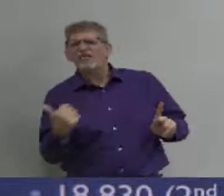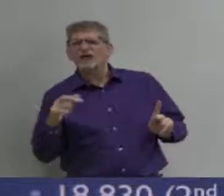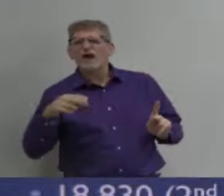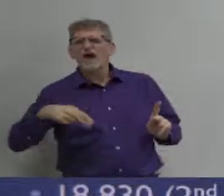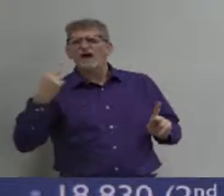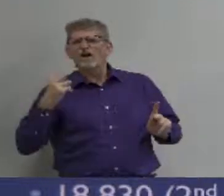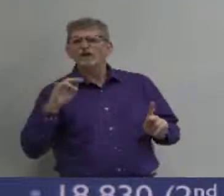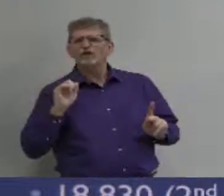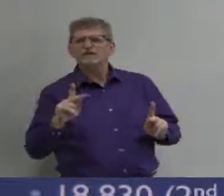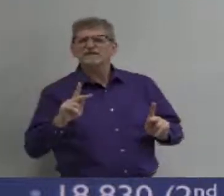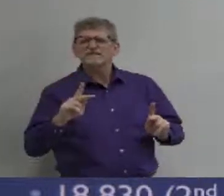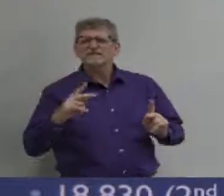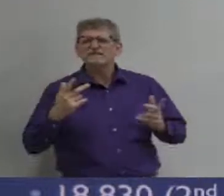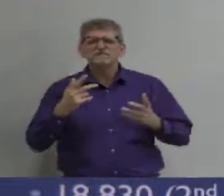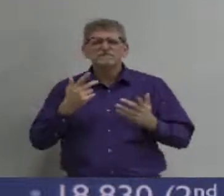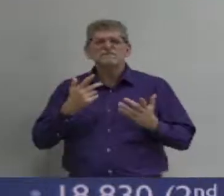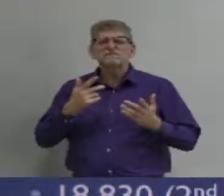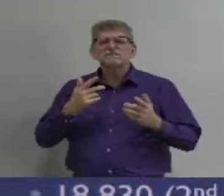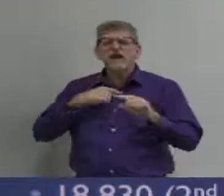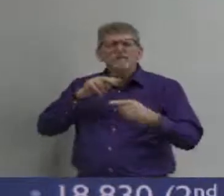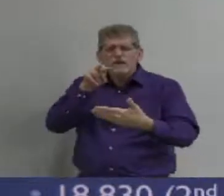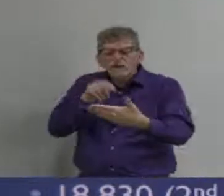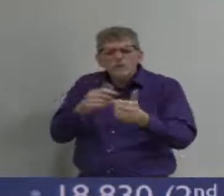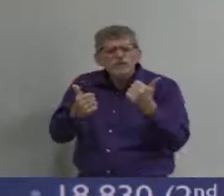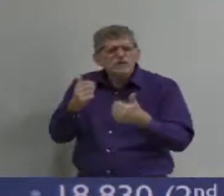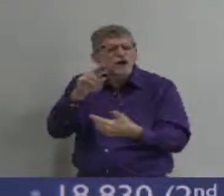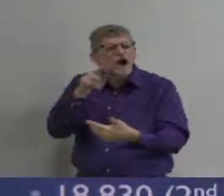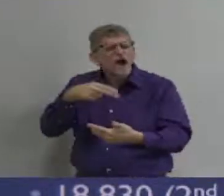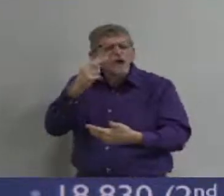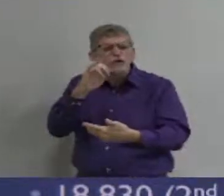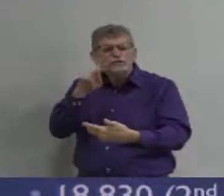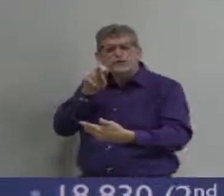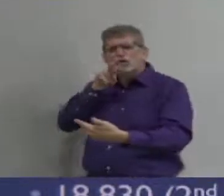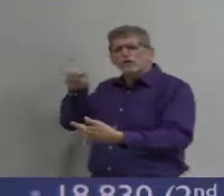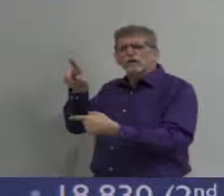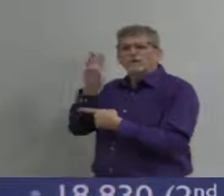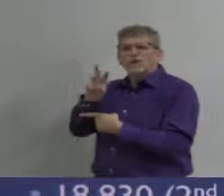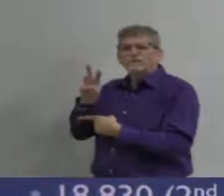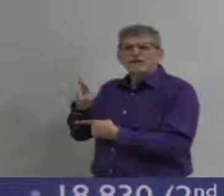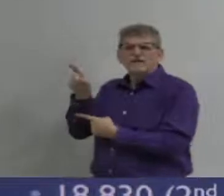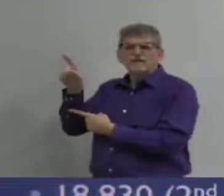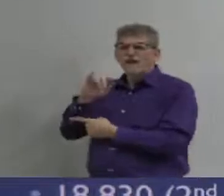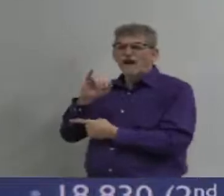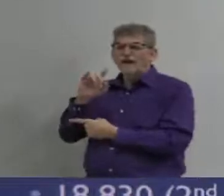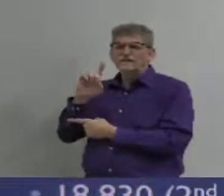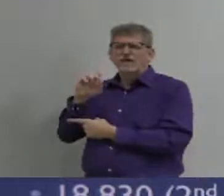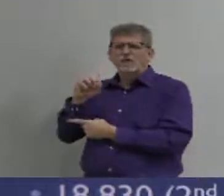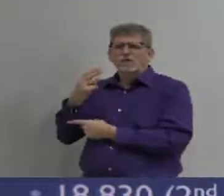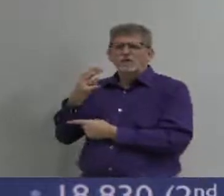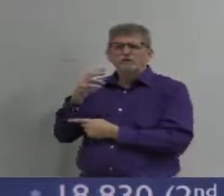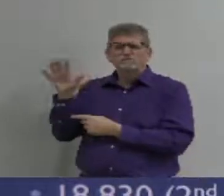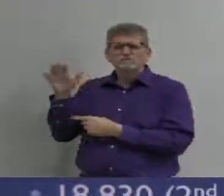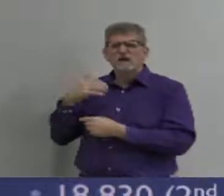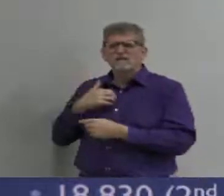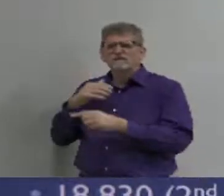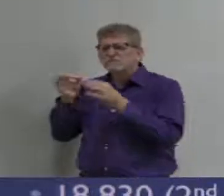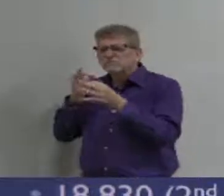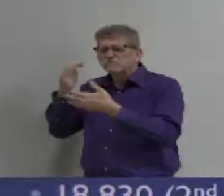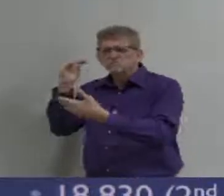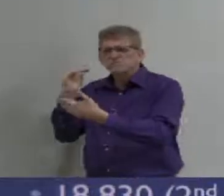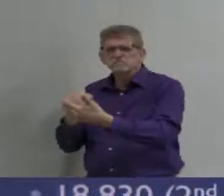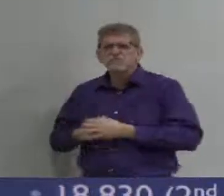high-risk conditions can be found on the Indiana Department of Health COVID-19 website, and K through 12 teachers and school